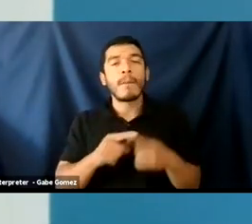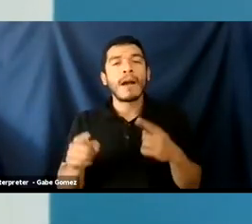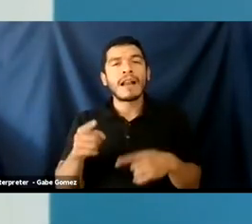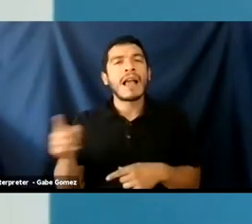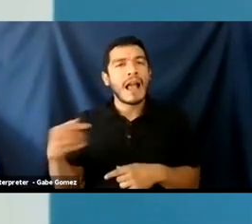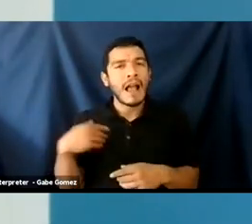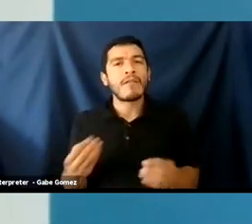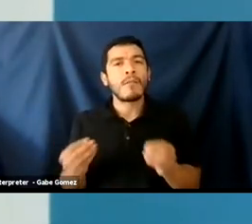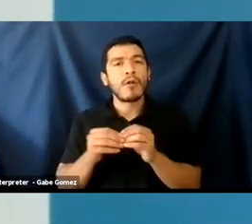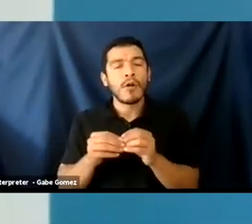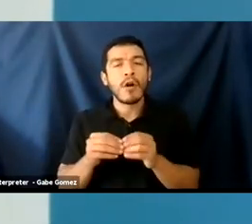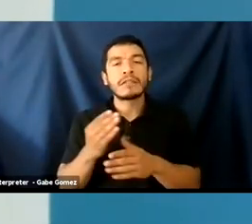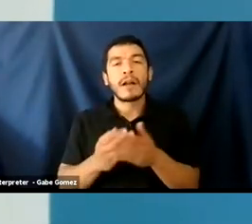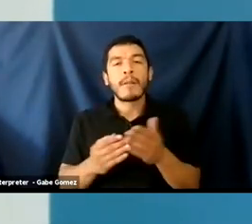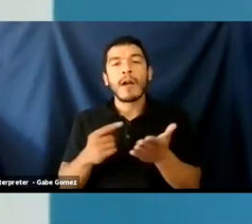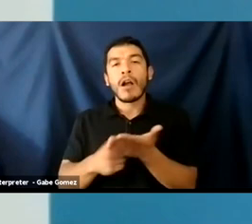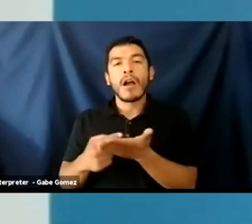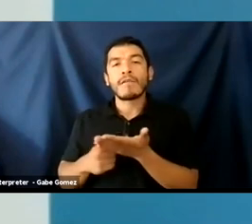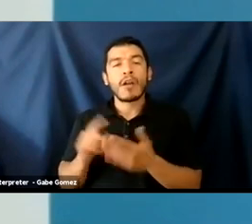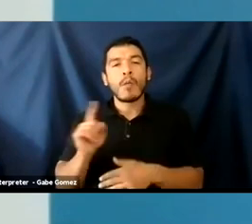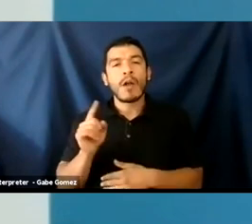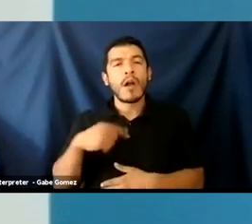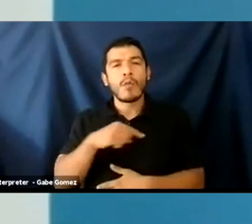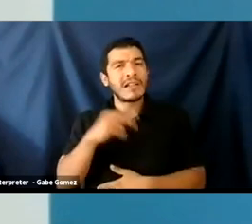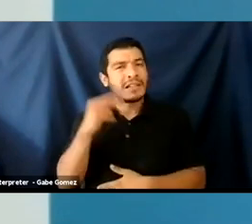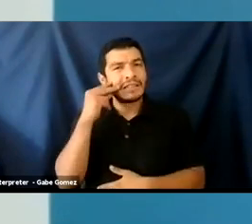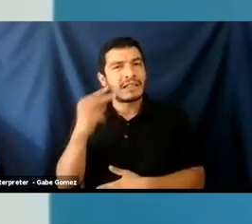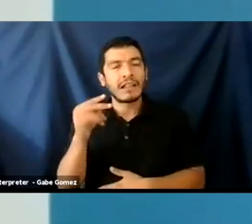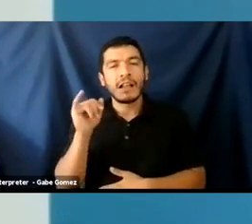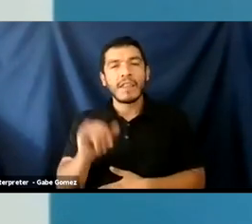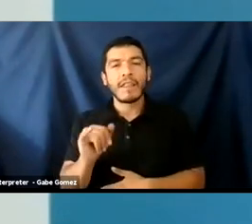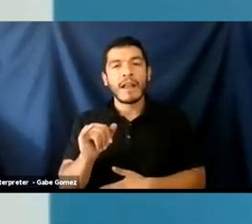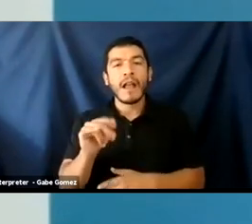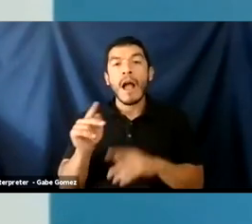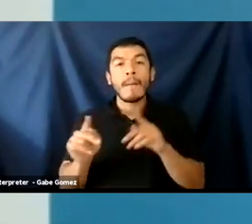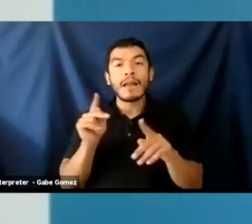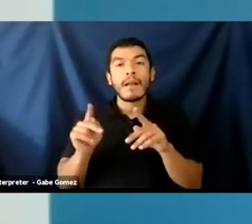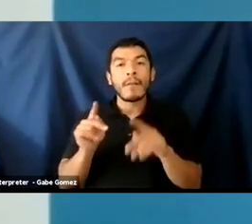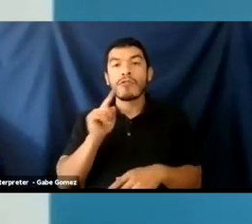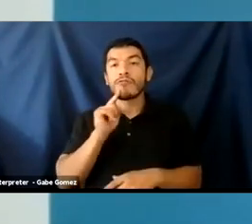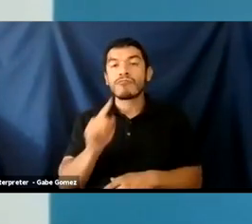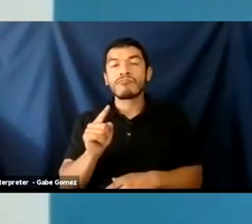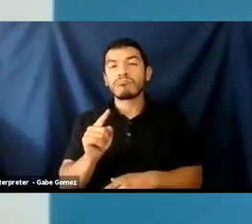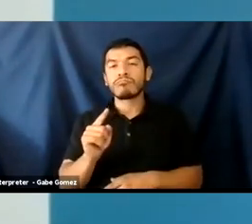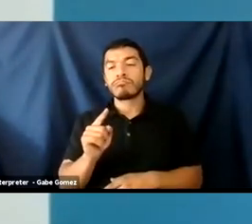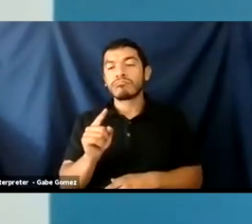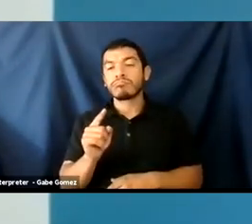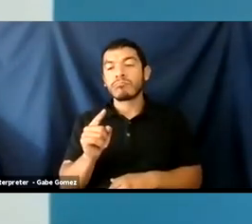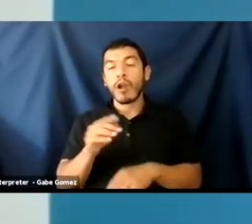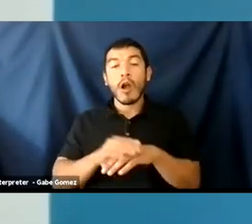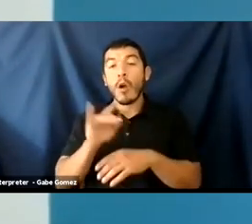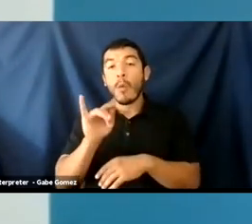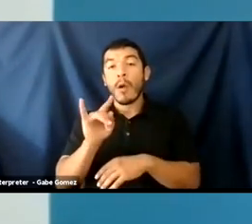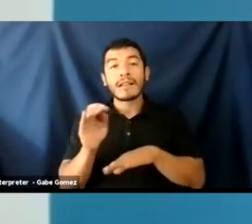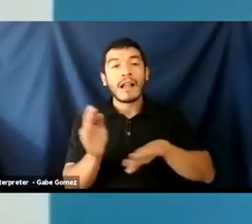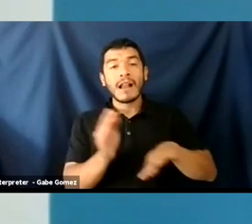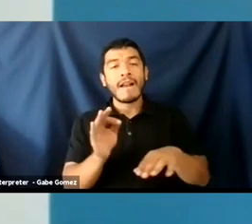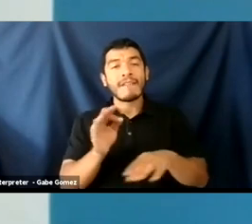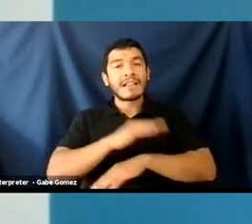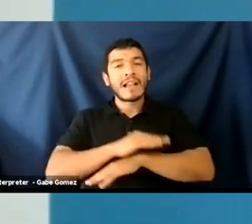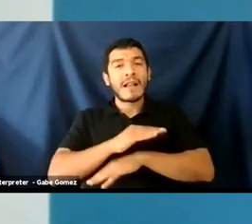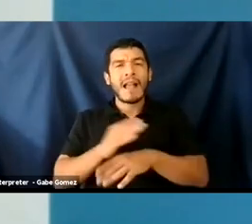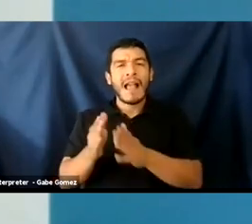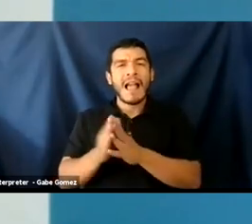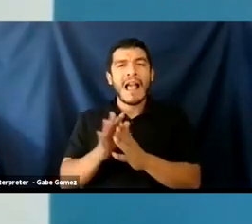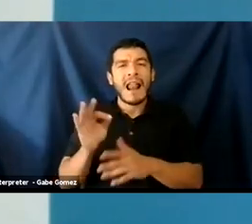been some conversations where we see that, you know, people are on one side of the table asking a